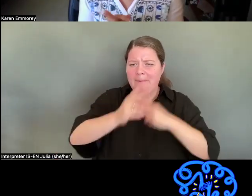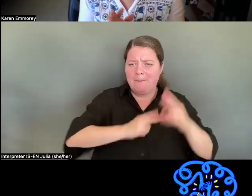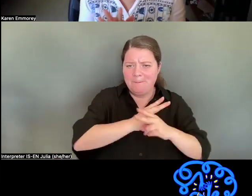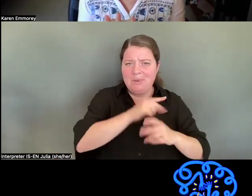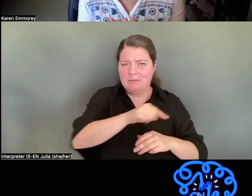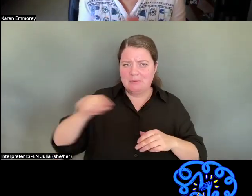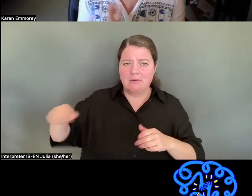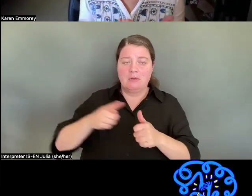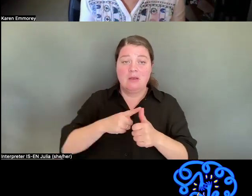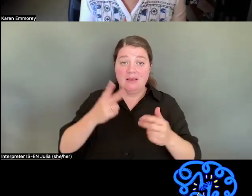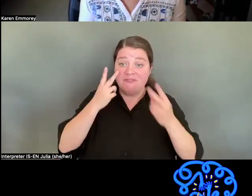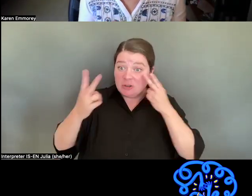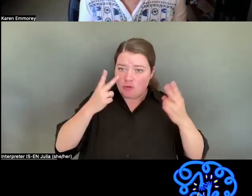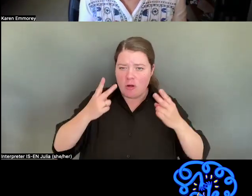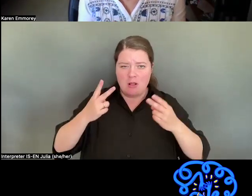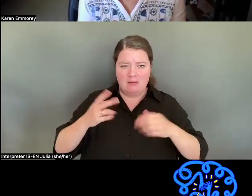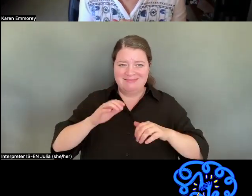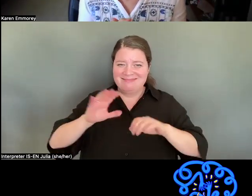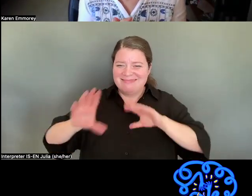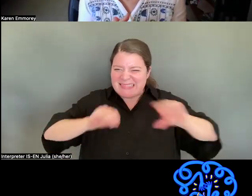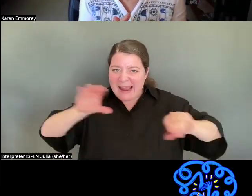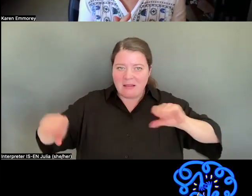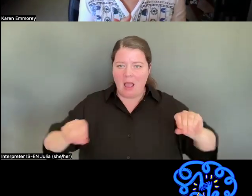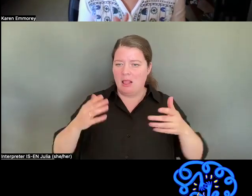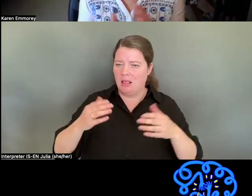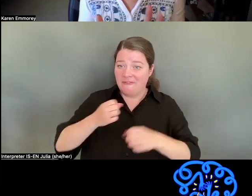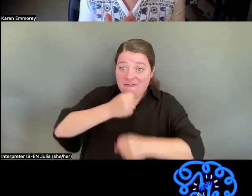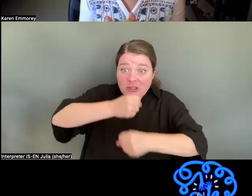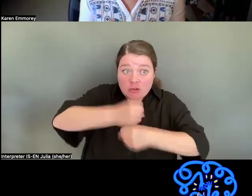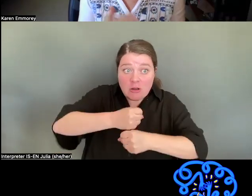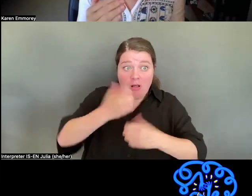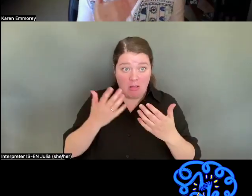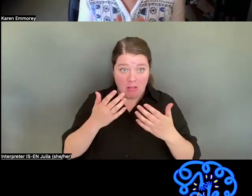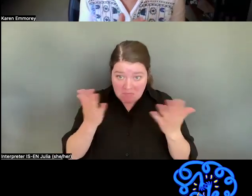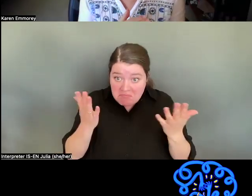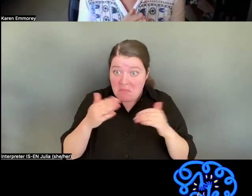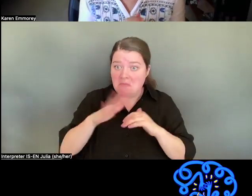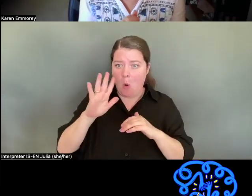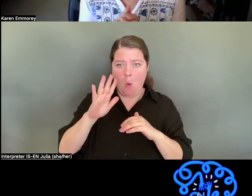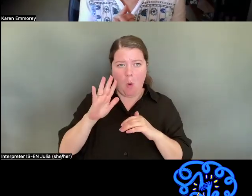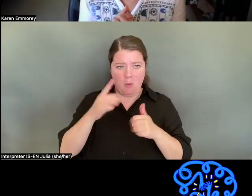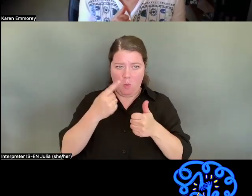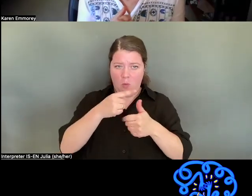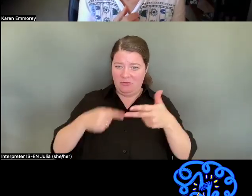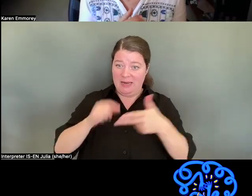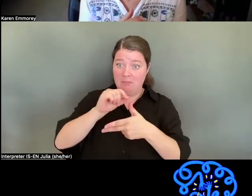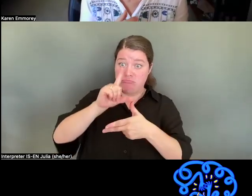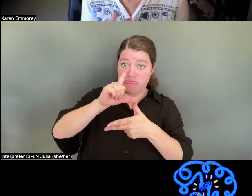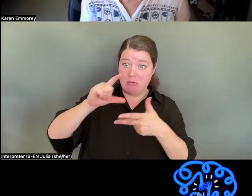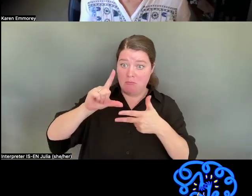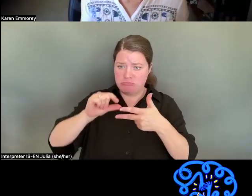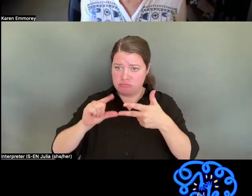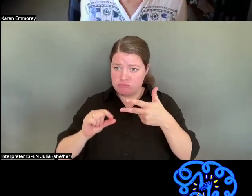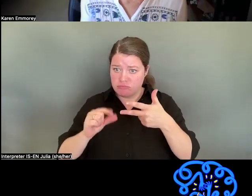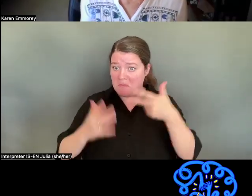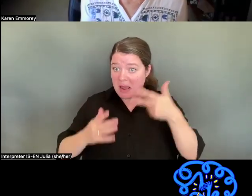database, are more likely to be depicted. So for each feature, they coded what type of knowledge was encoded